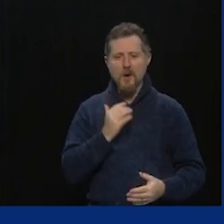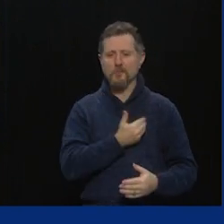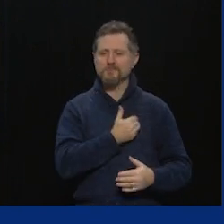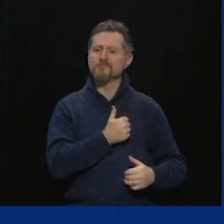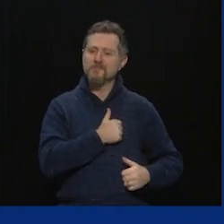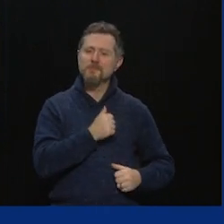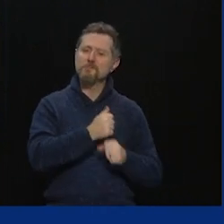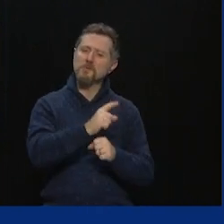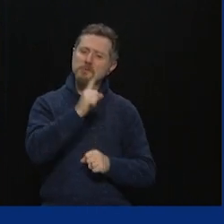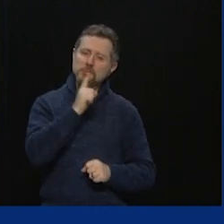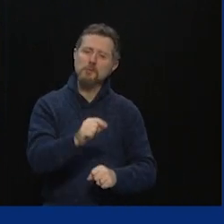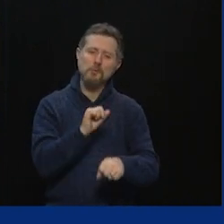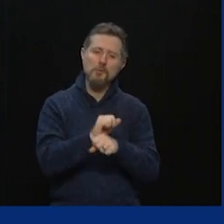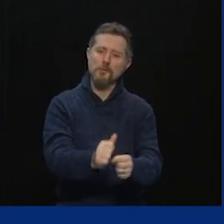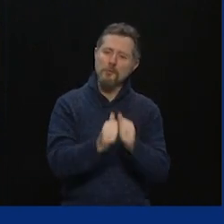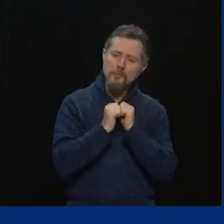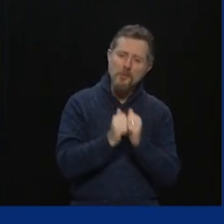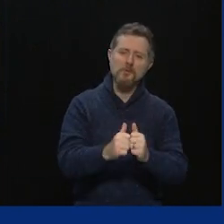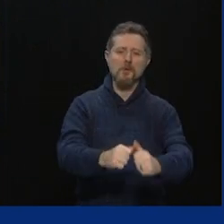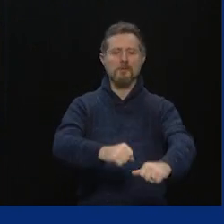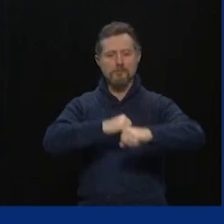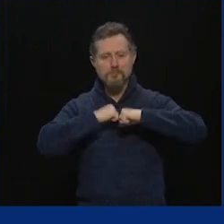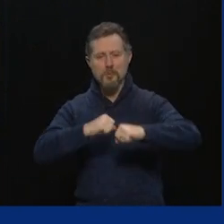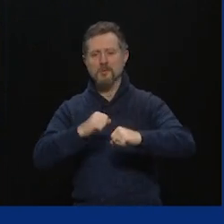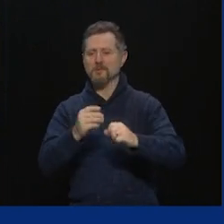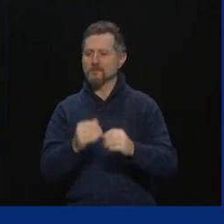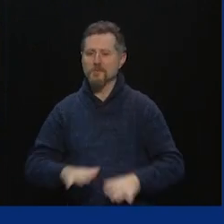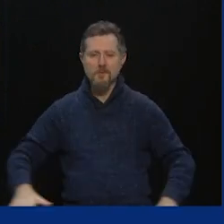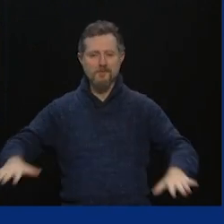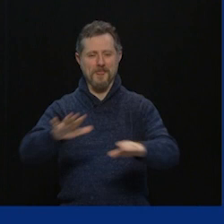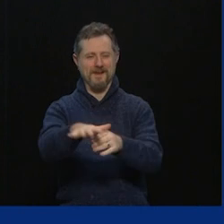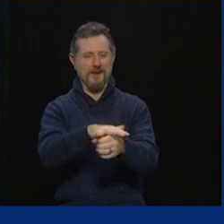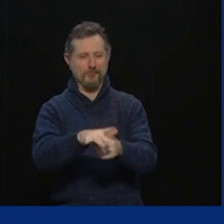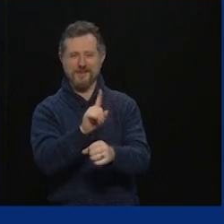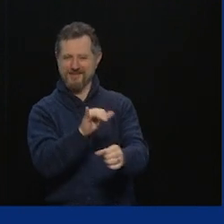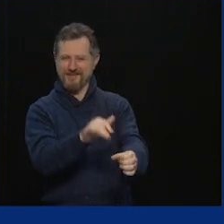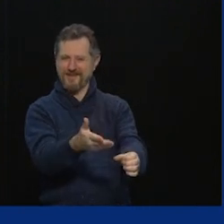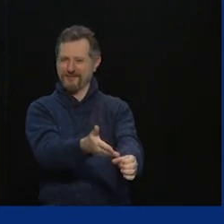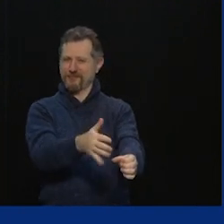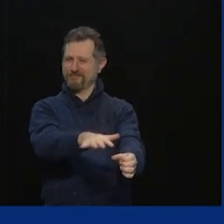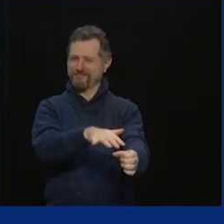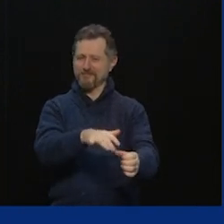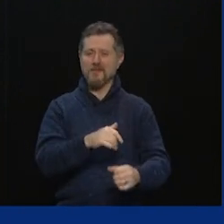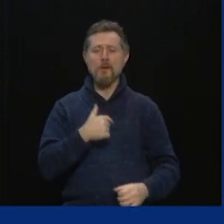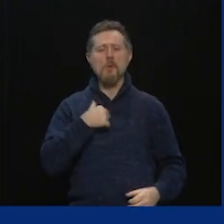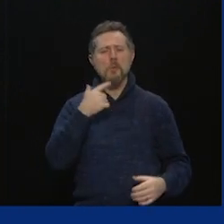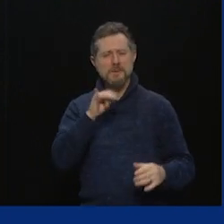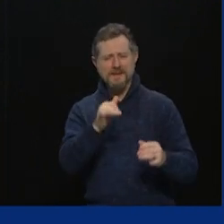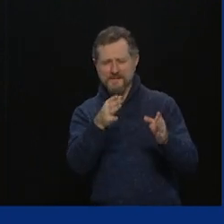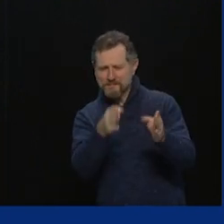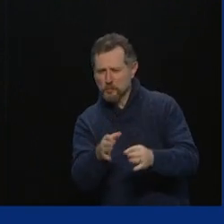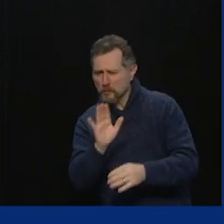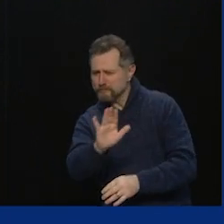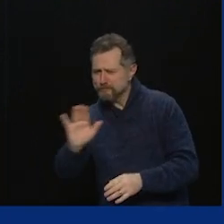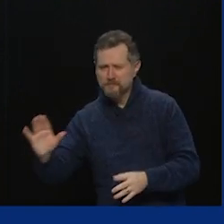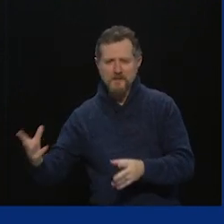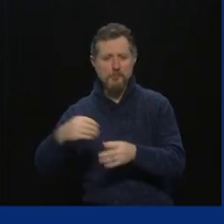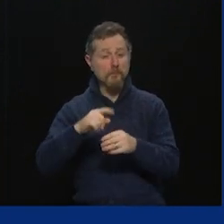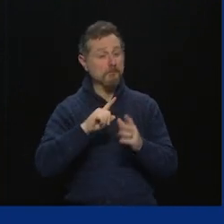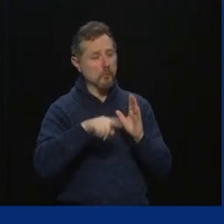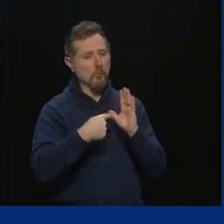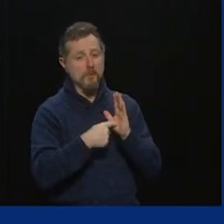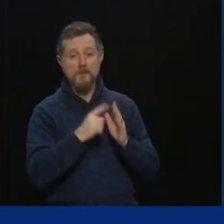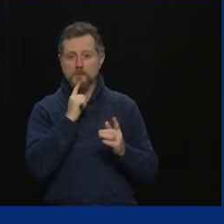could work together to protect the security of the region. And the individuals who played that role, as well as the translators